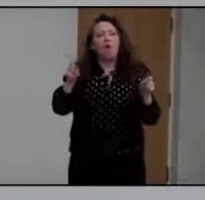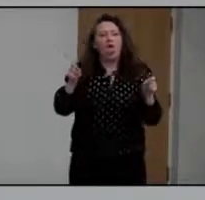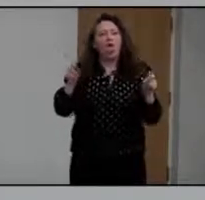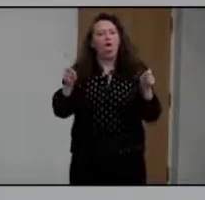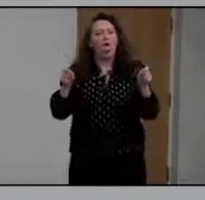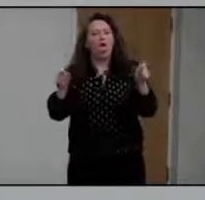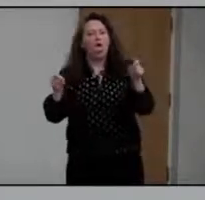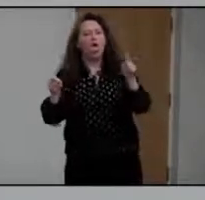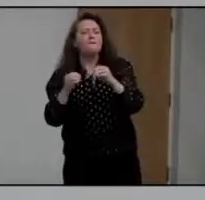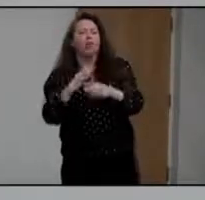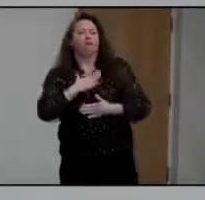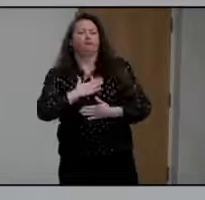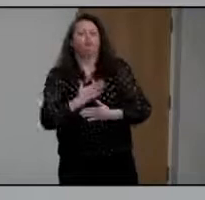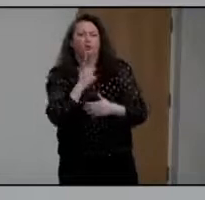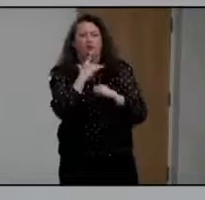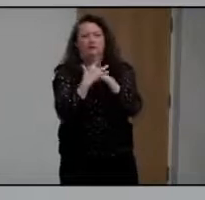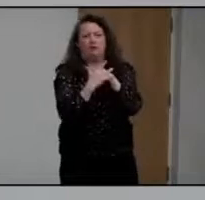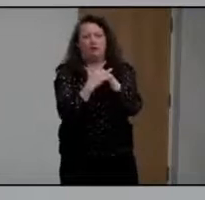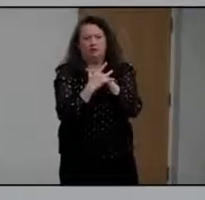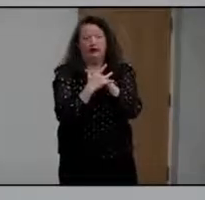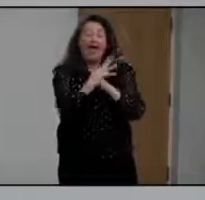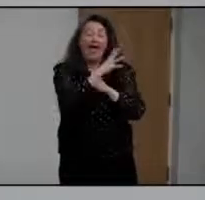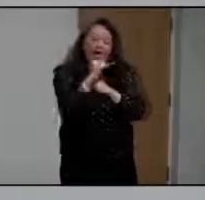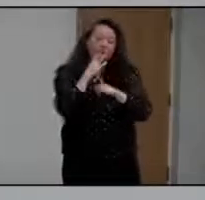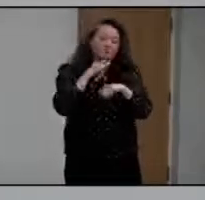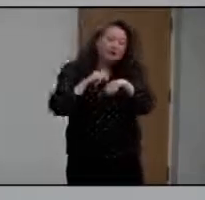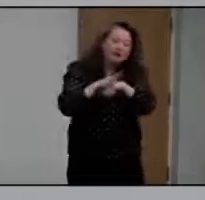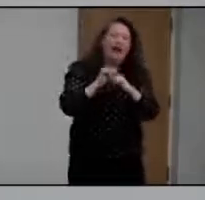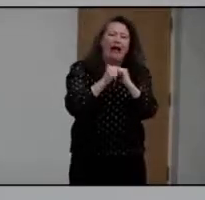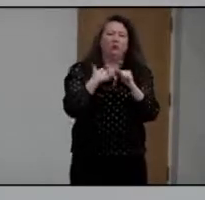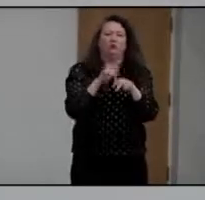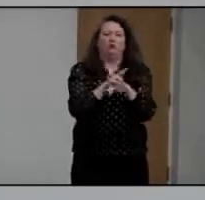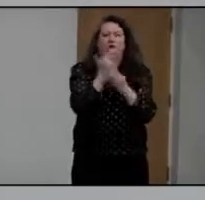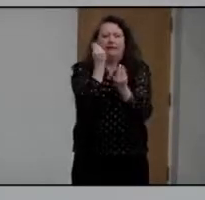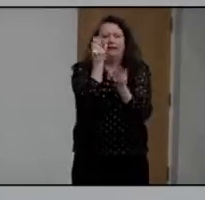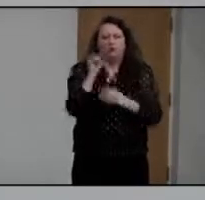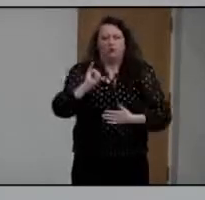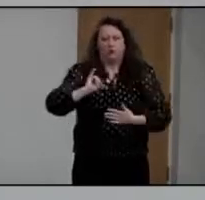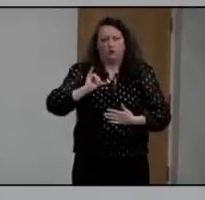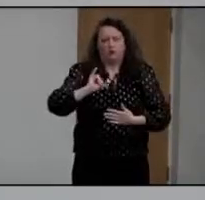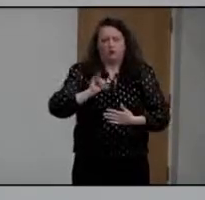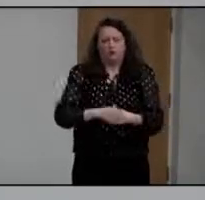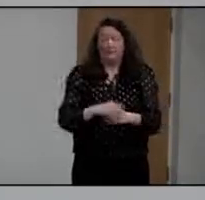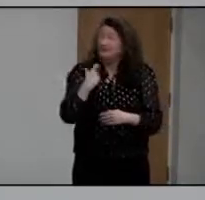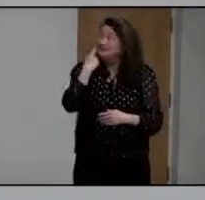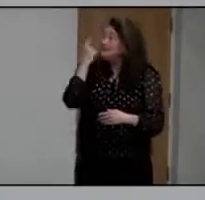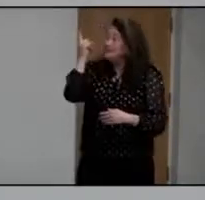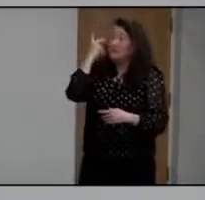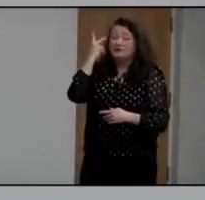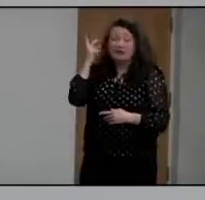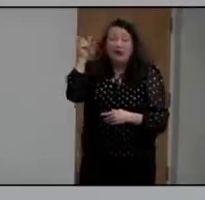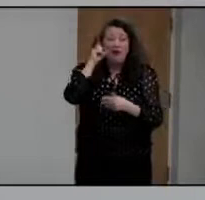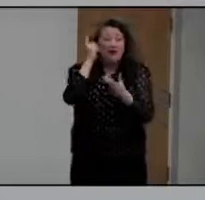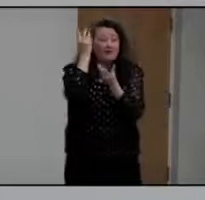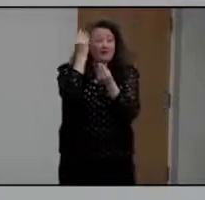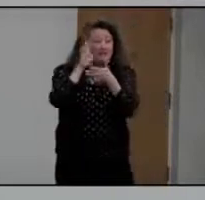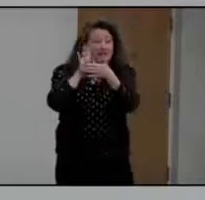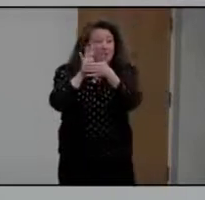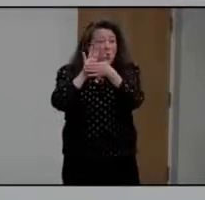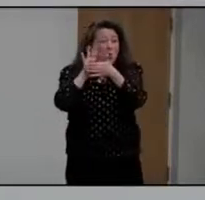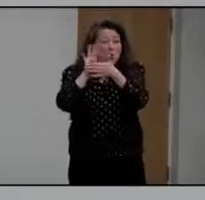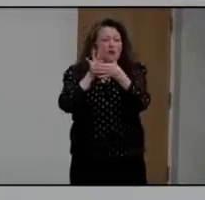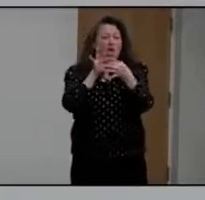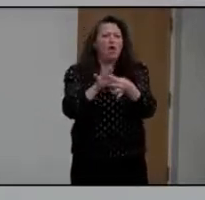on privacy and what data can be used, plus the argument that we saw in the original video about the value of data and the potential of